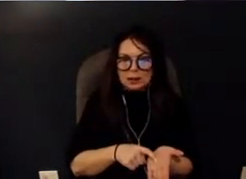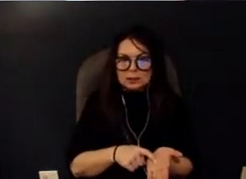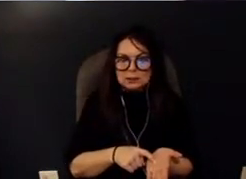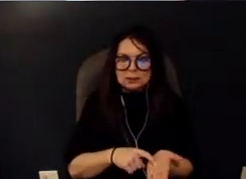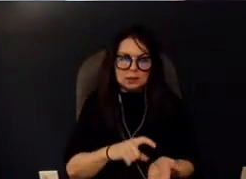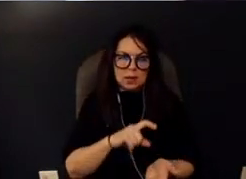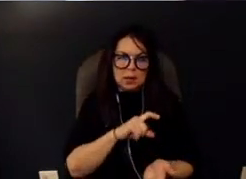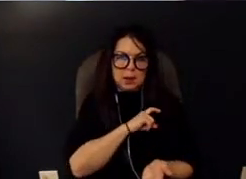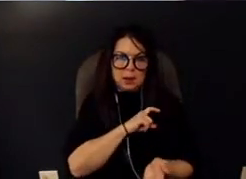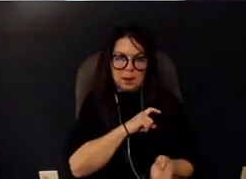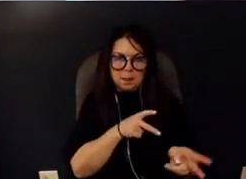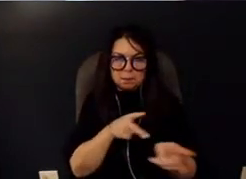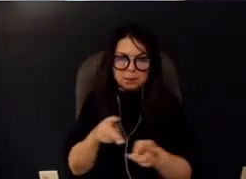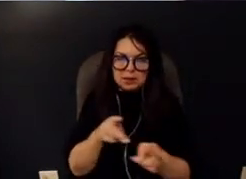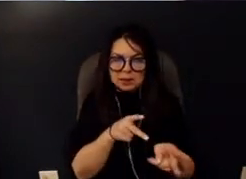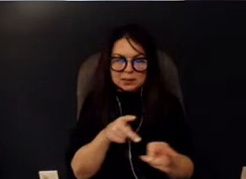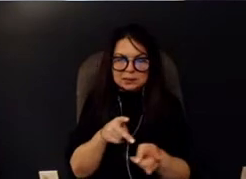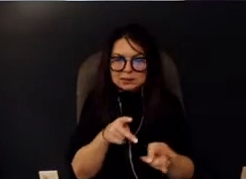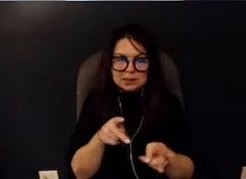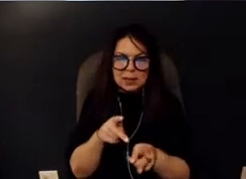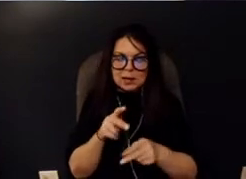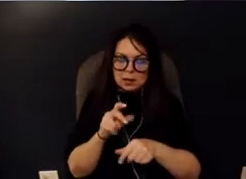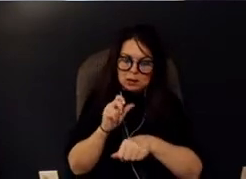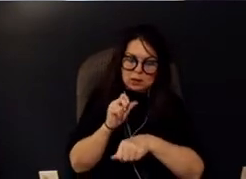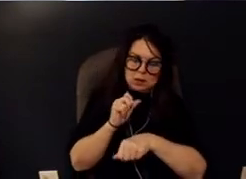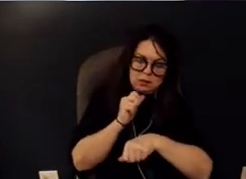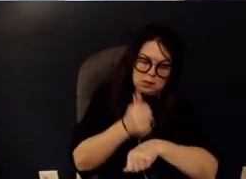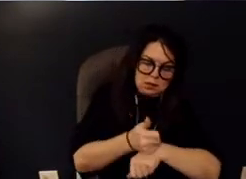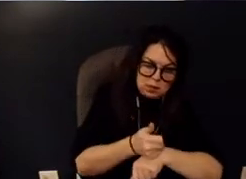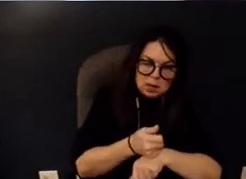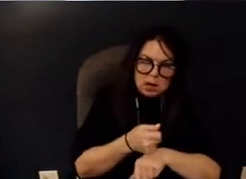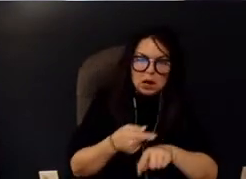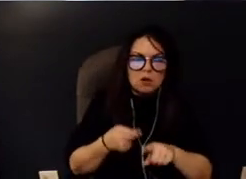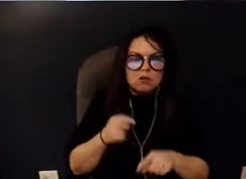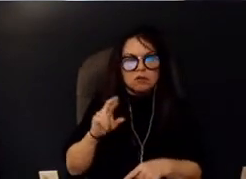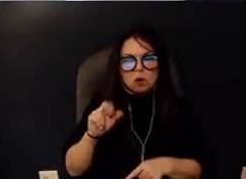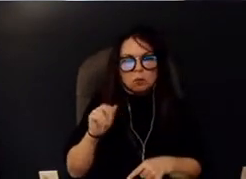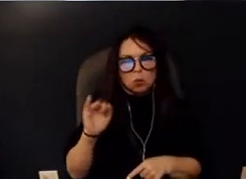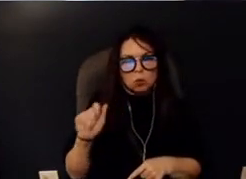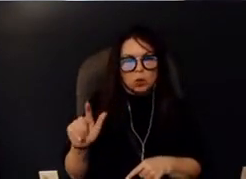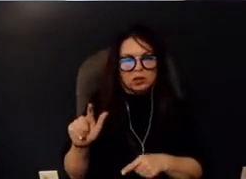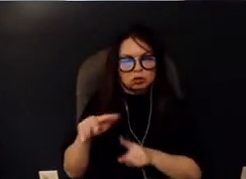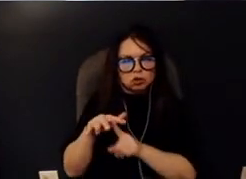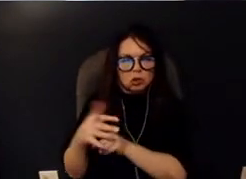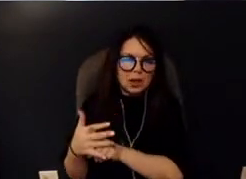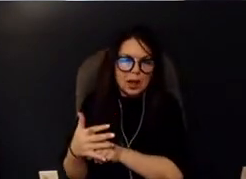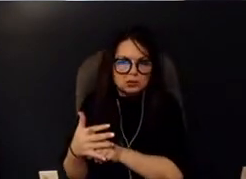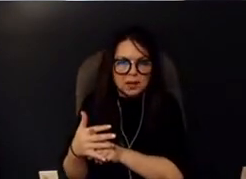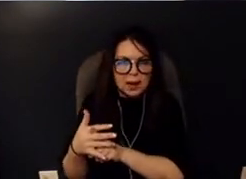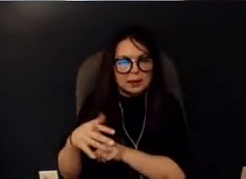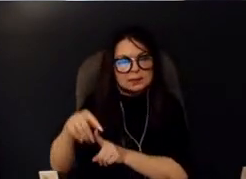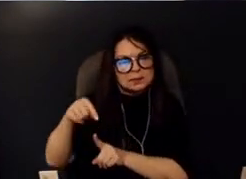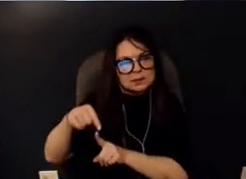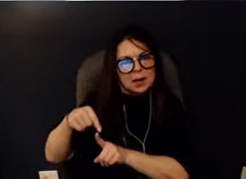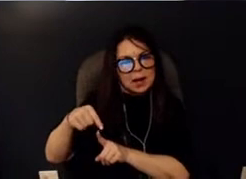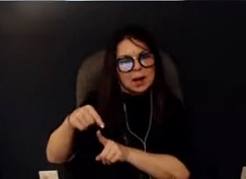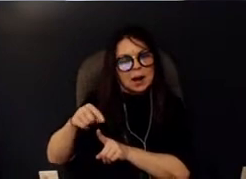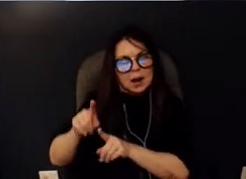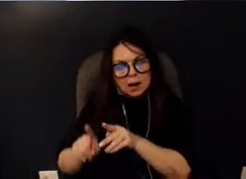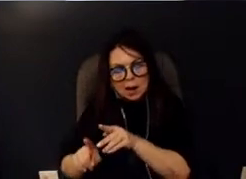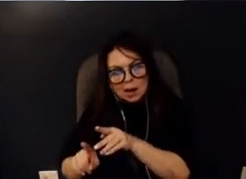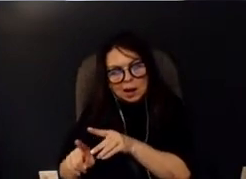a racist context. It's an outgrowth of slavery. And so is every